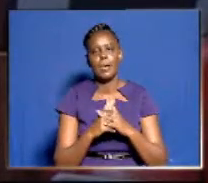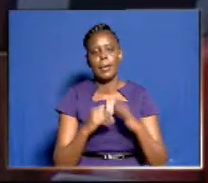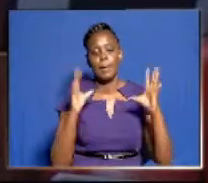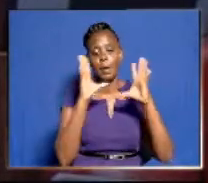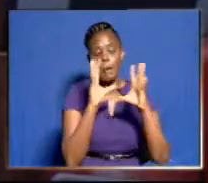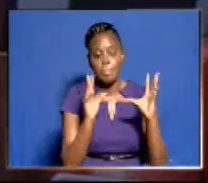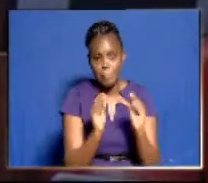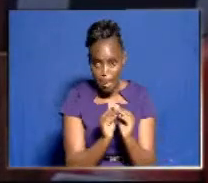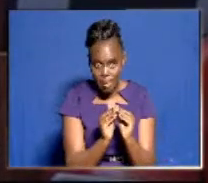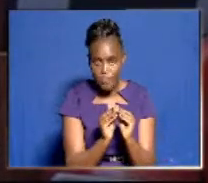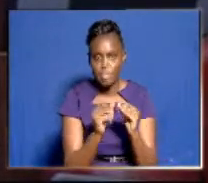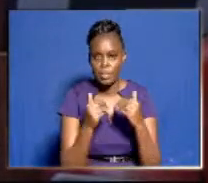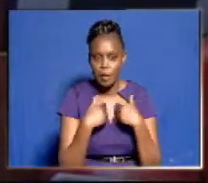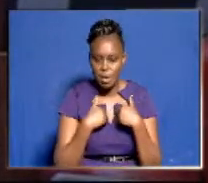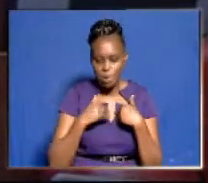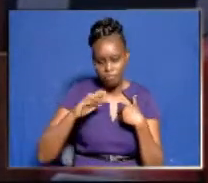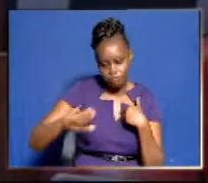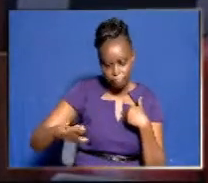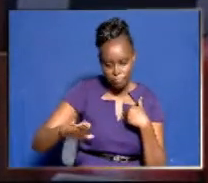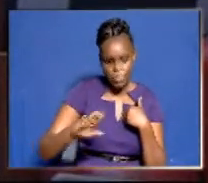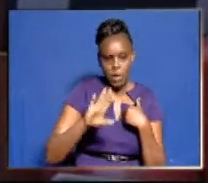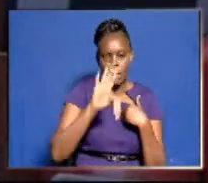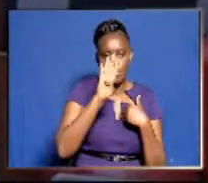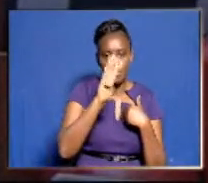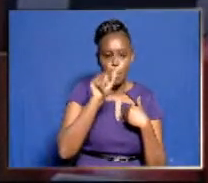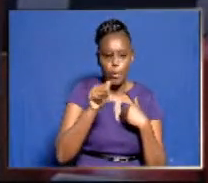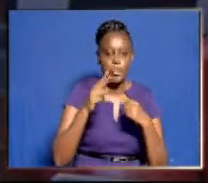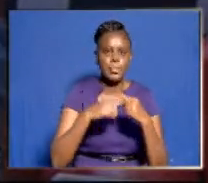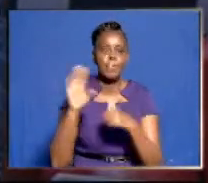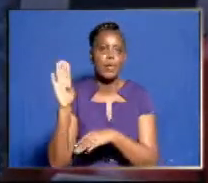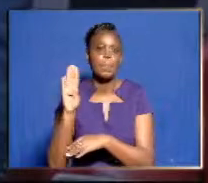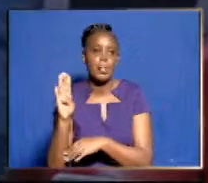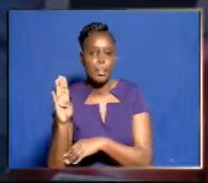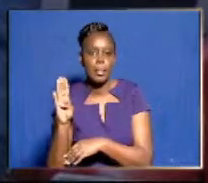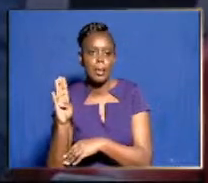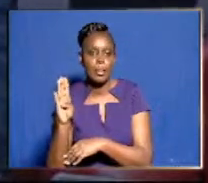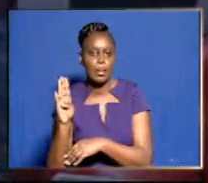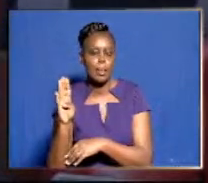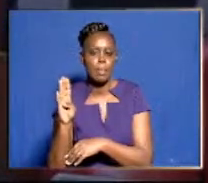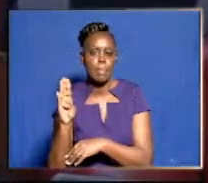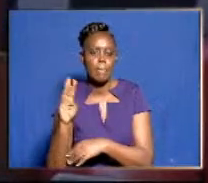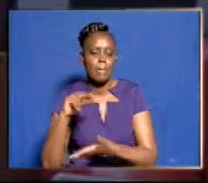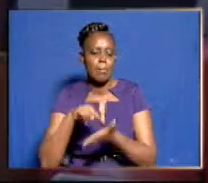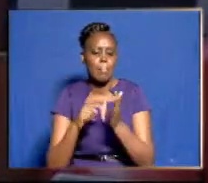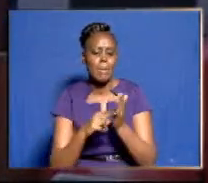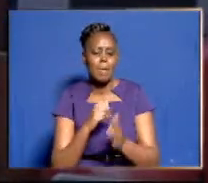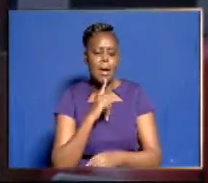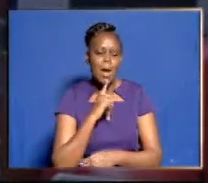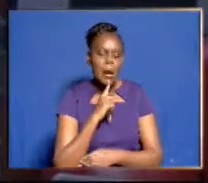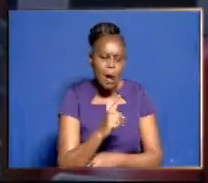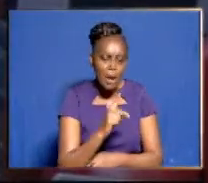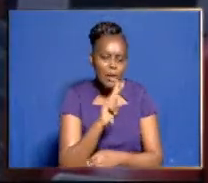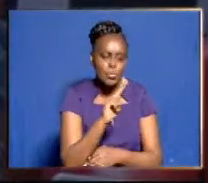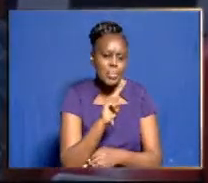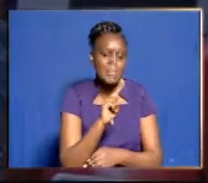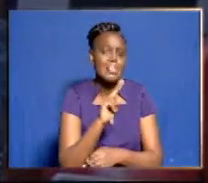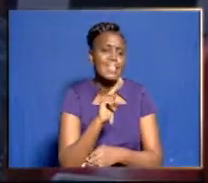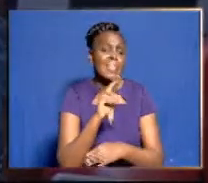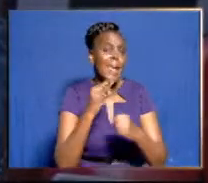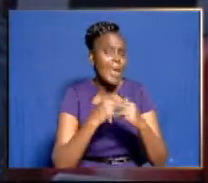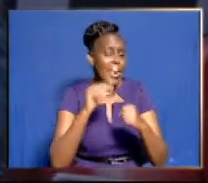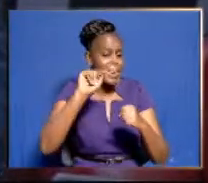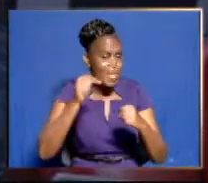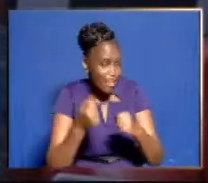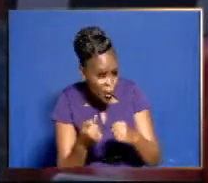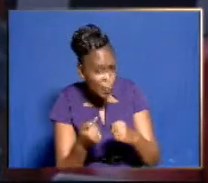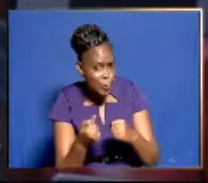budget, we have a deficit of 4.7 billion, putting 128,000 elderly men and women